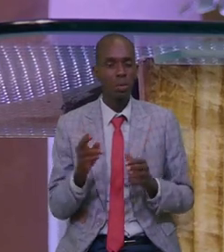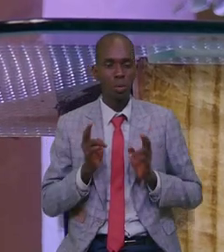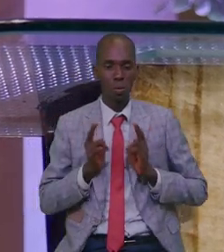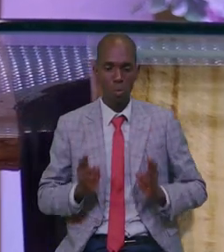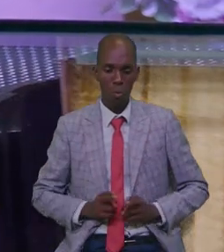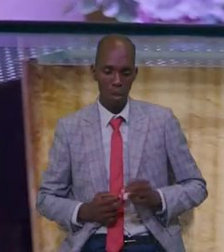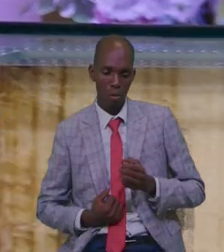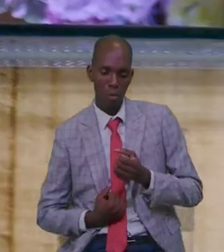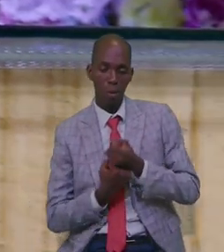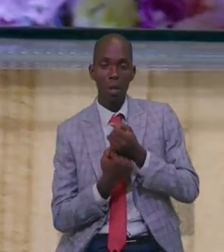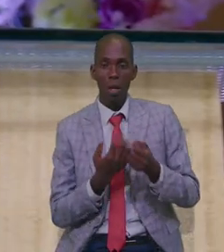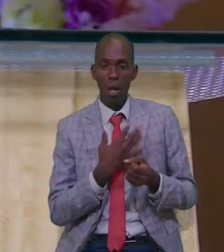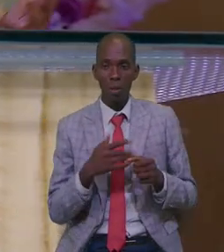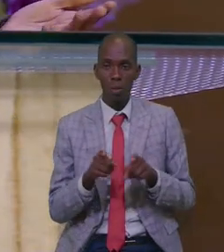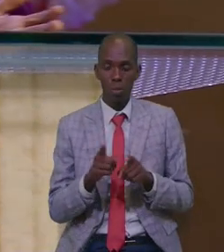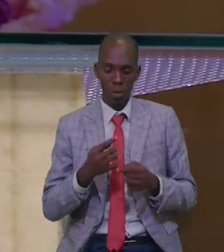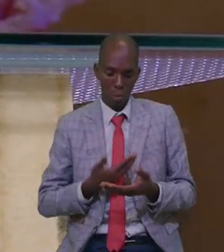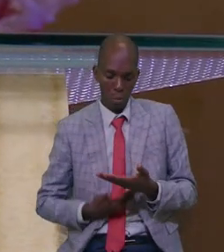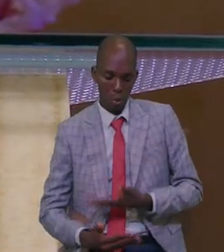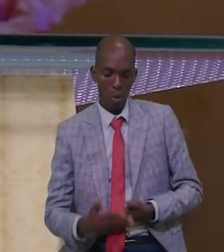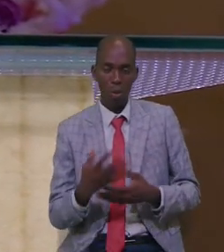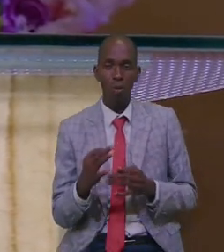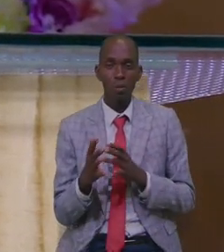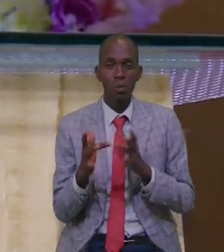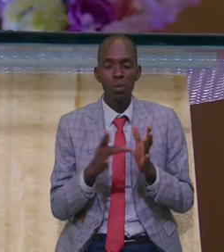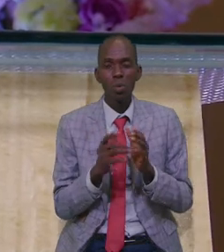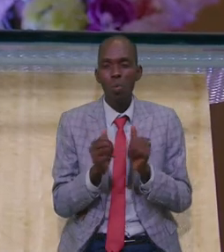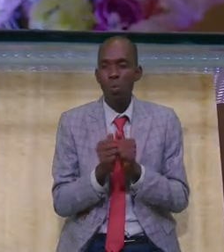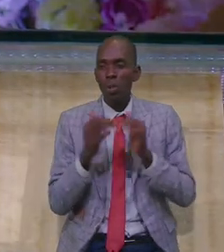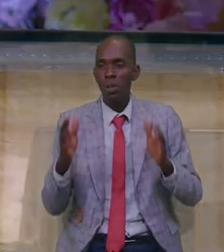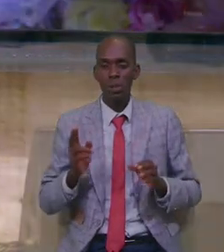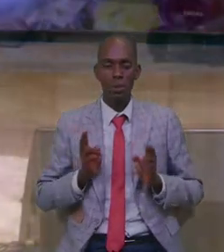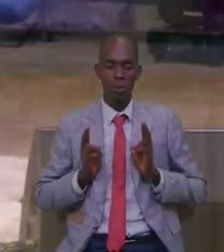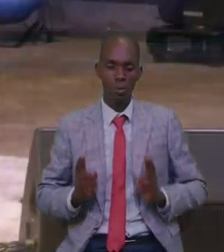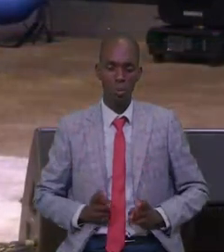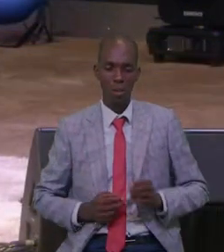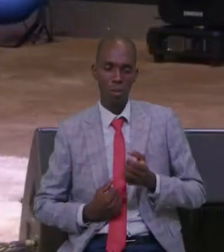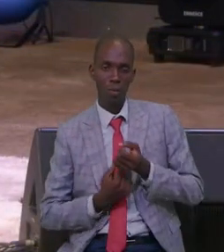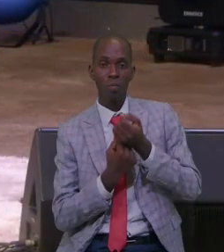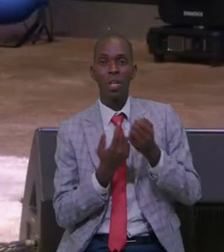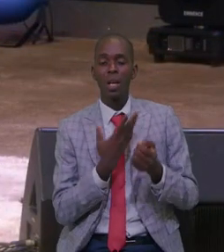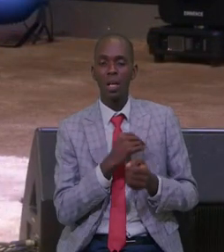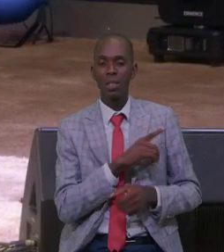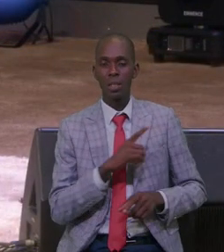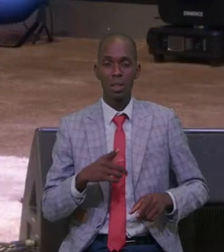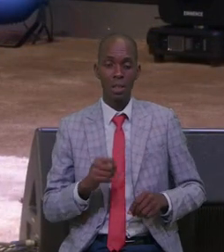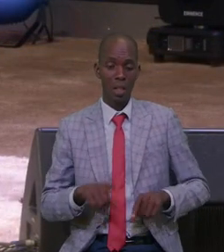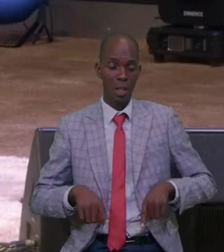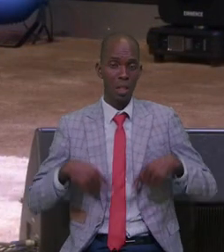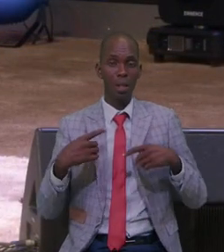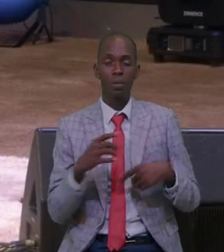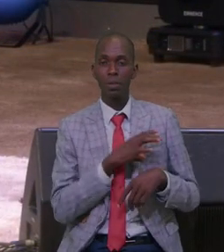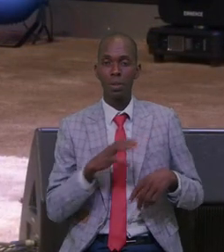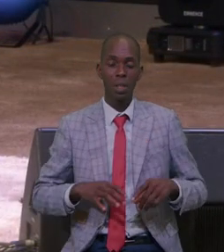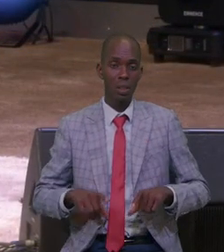And the birth of Jesus, supernatural, without a human age. And the life he lived, a great life,